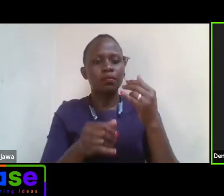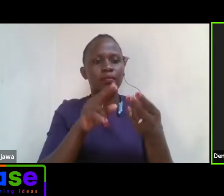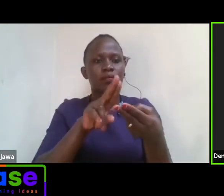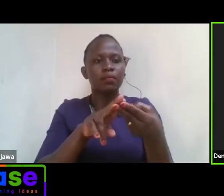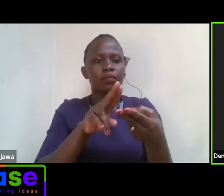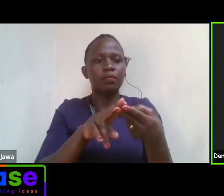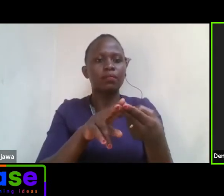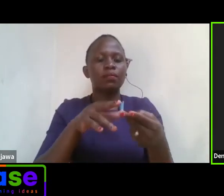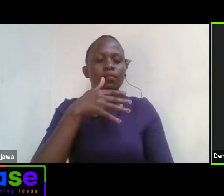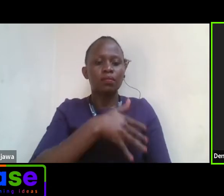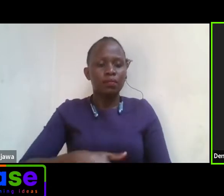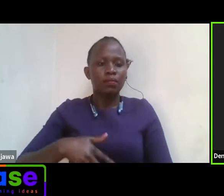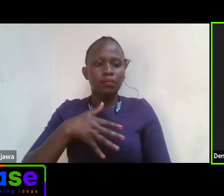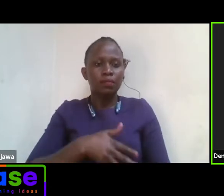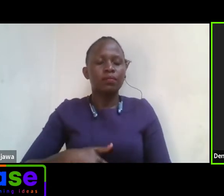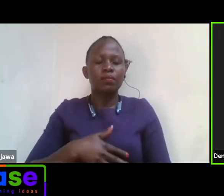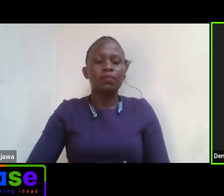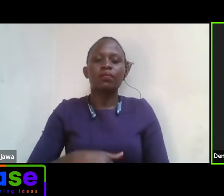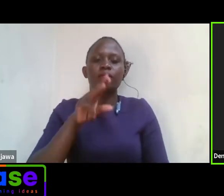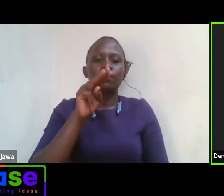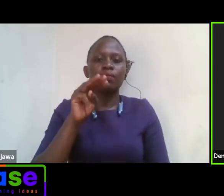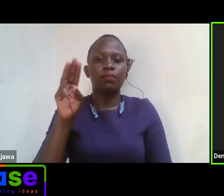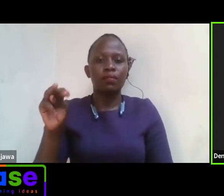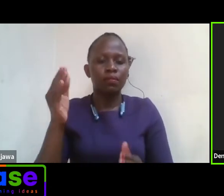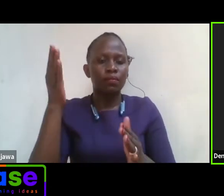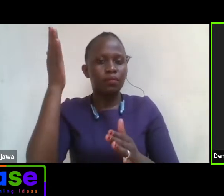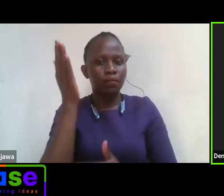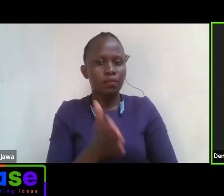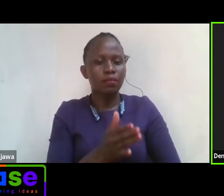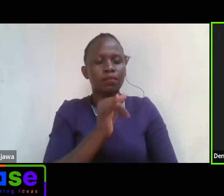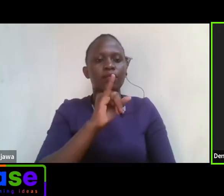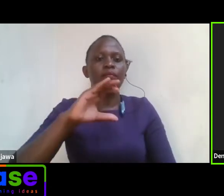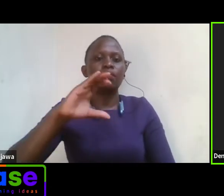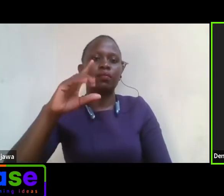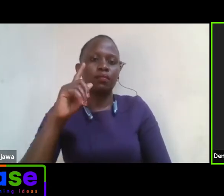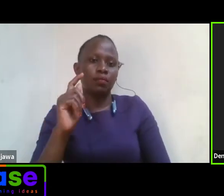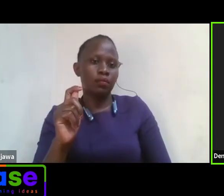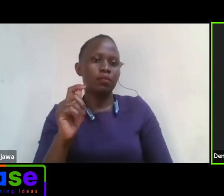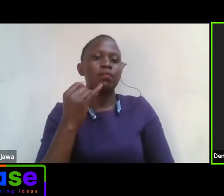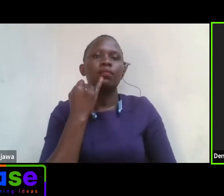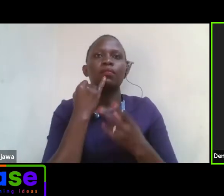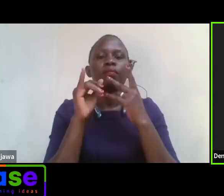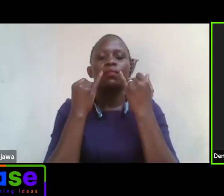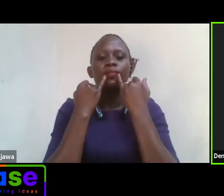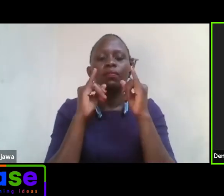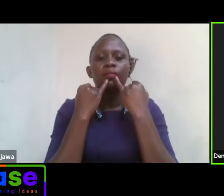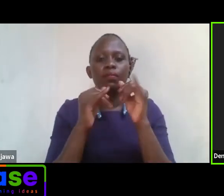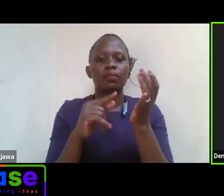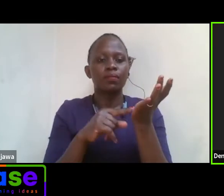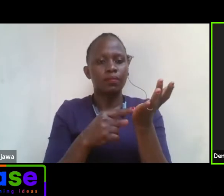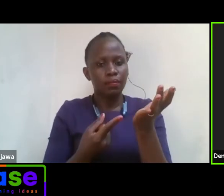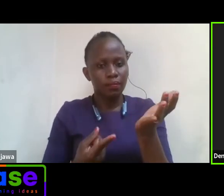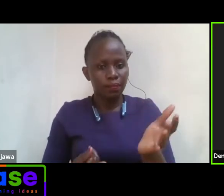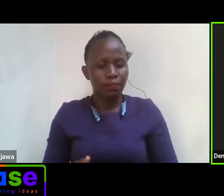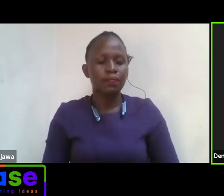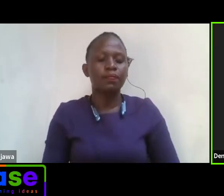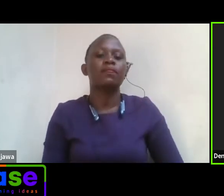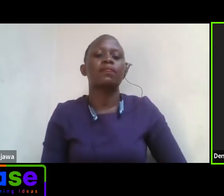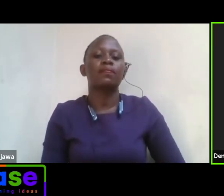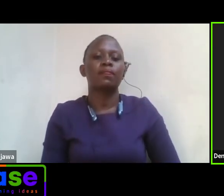science, technology, engineering, and maths, / ICT, which is information technology. Just to